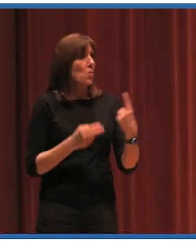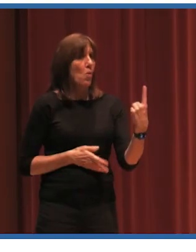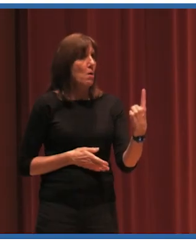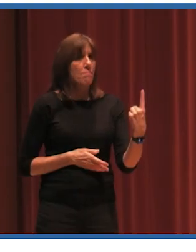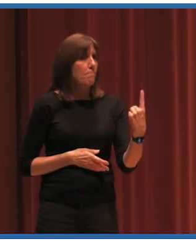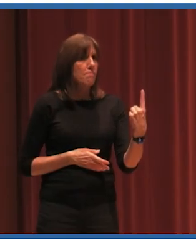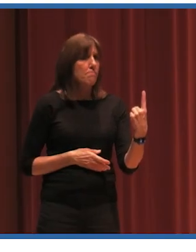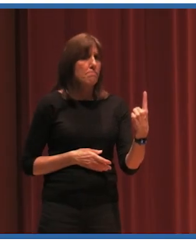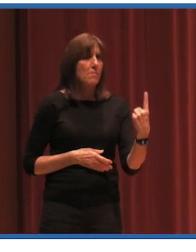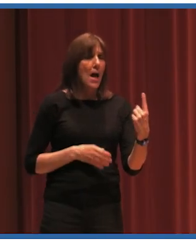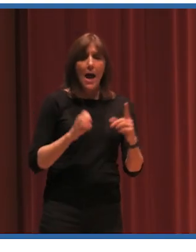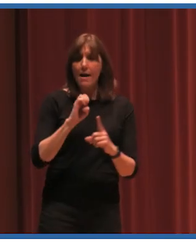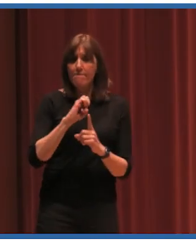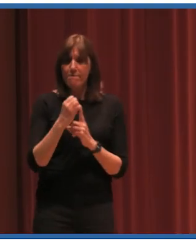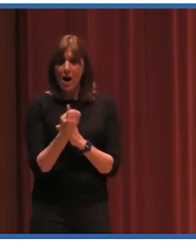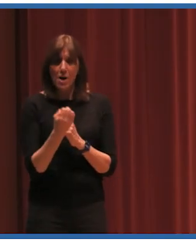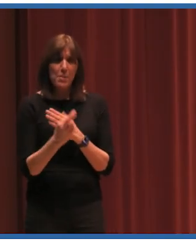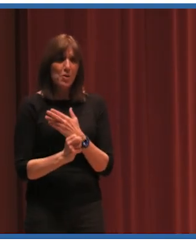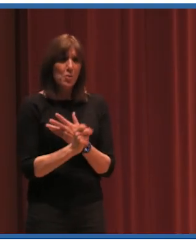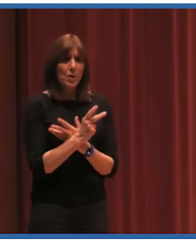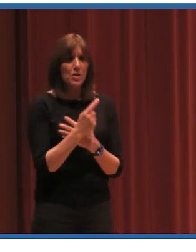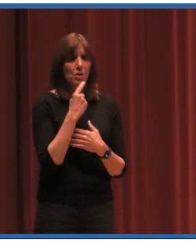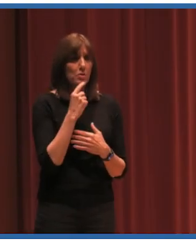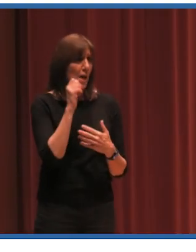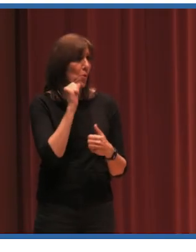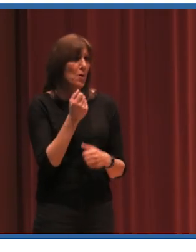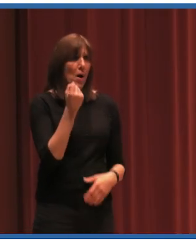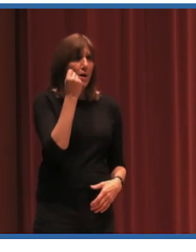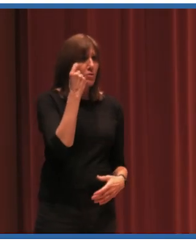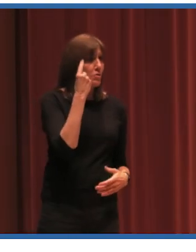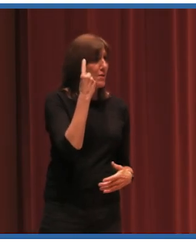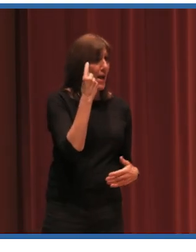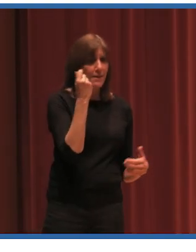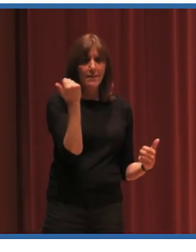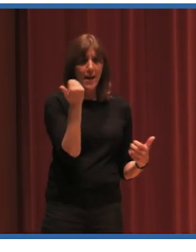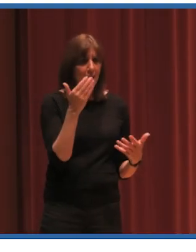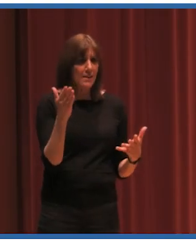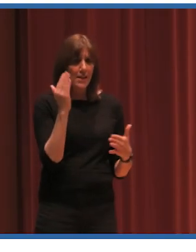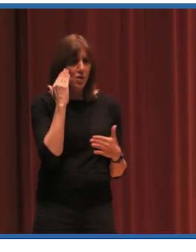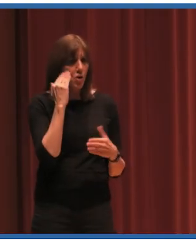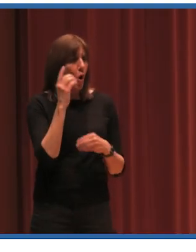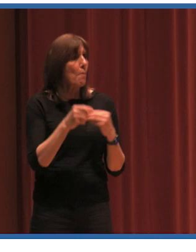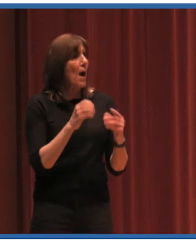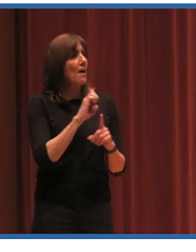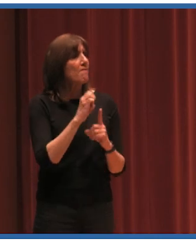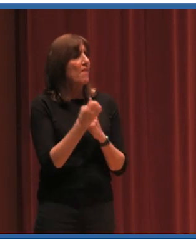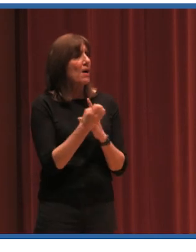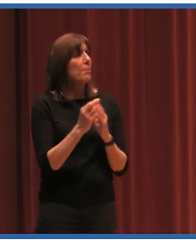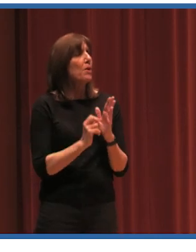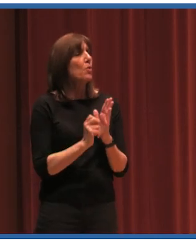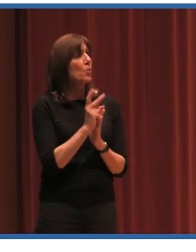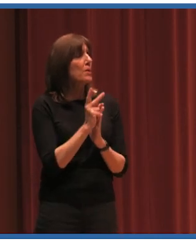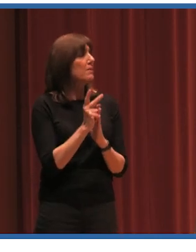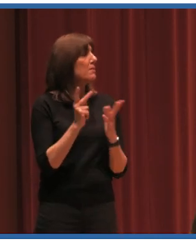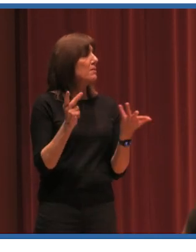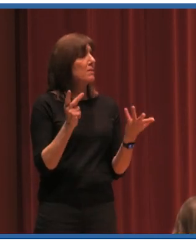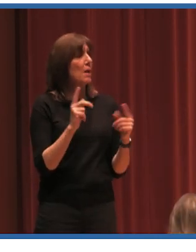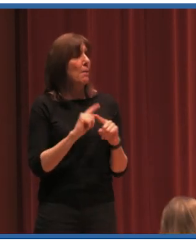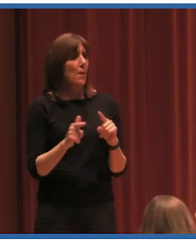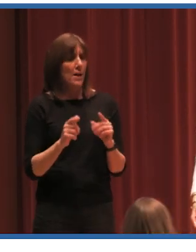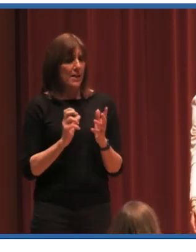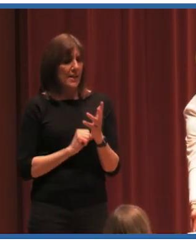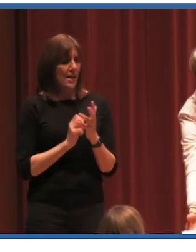about environmental risks, and you can say, we don't understand everything there is to know about the environmental risk factors and how that connects to cancer in